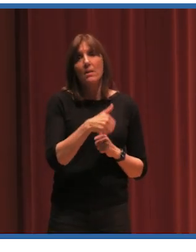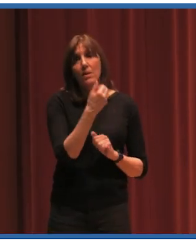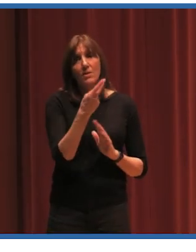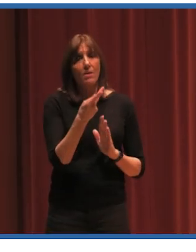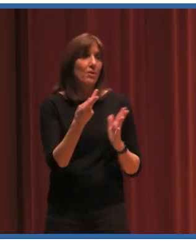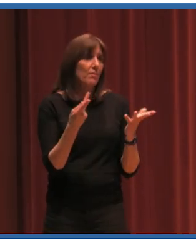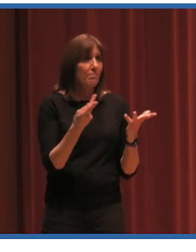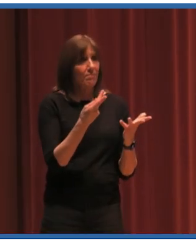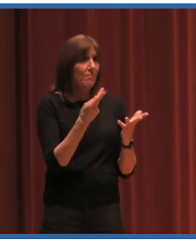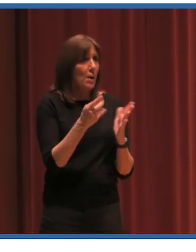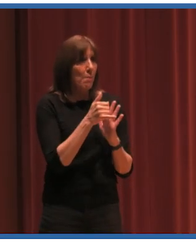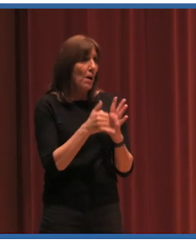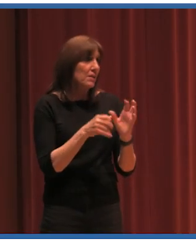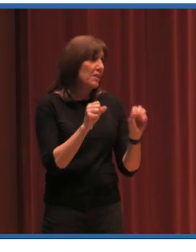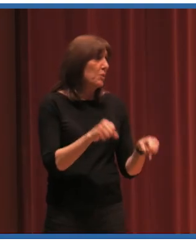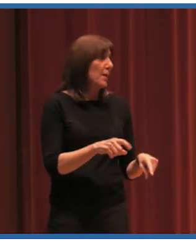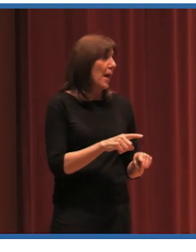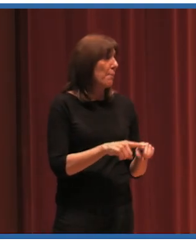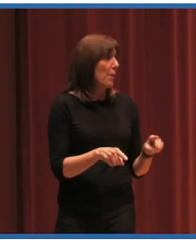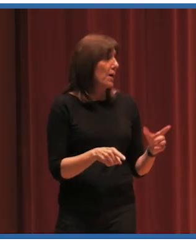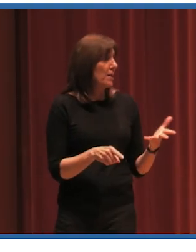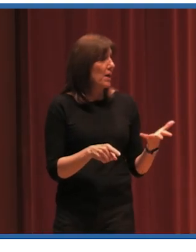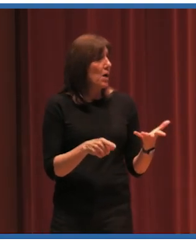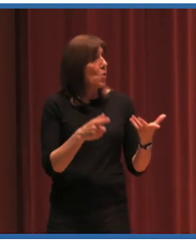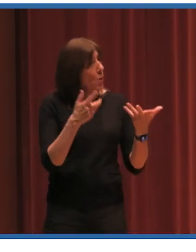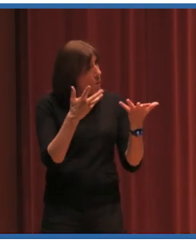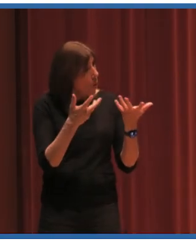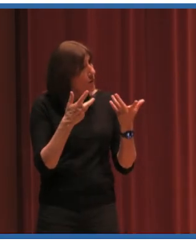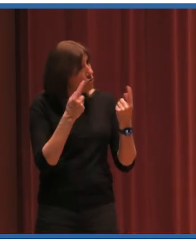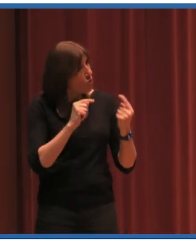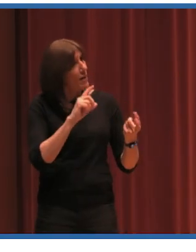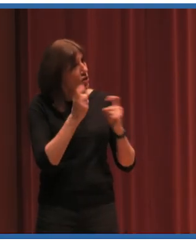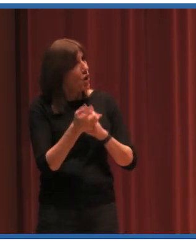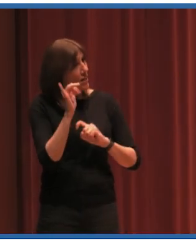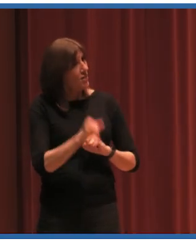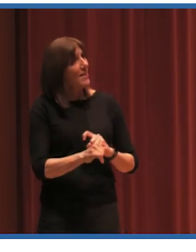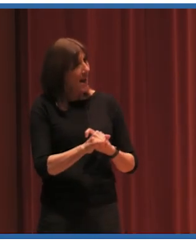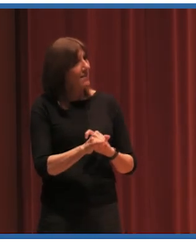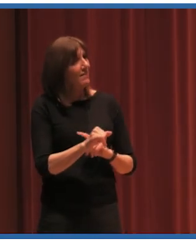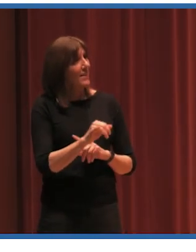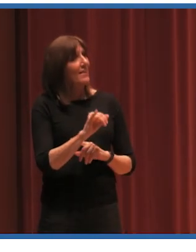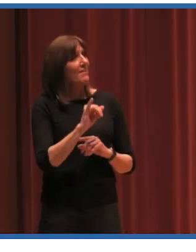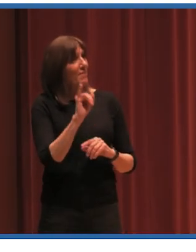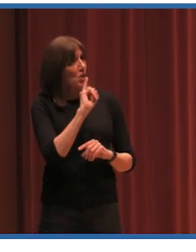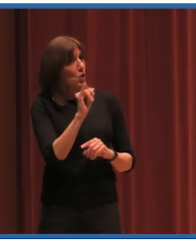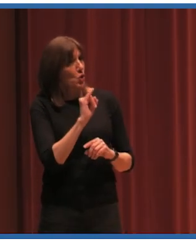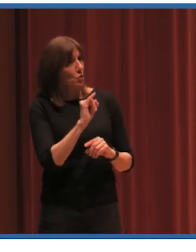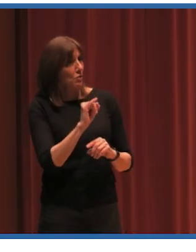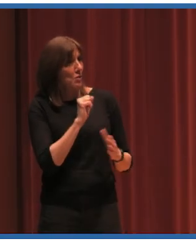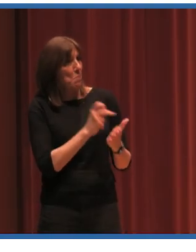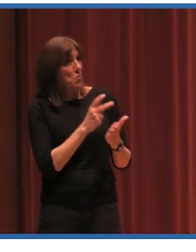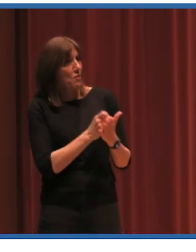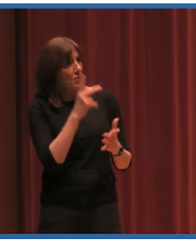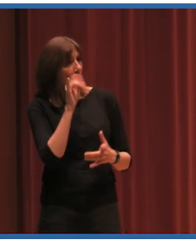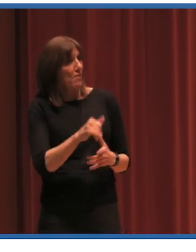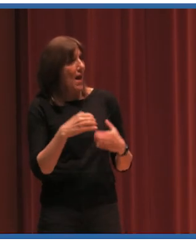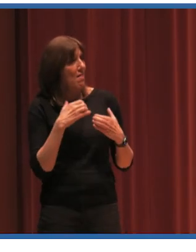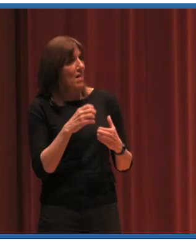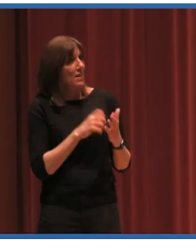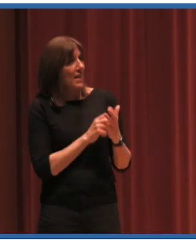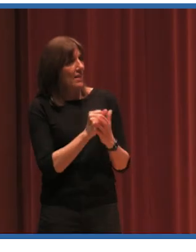work that could be done there in Iowa to change the criteria by which individuals could have lung cancer